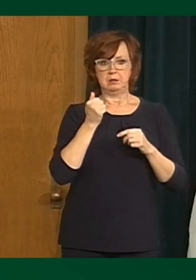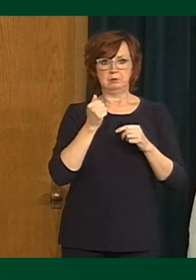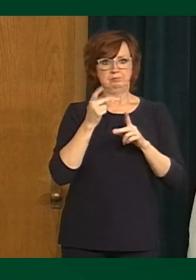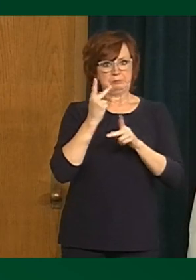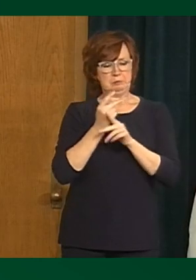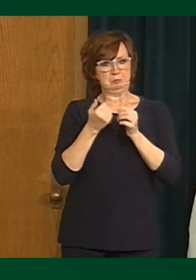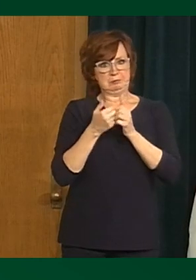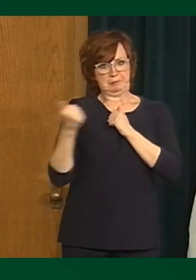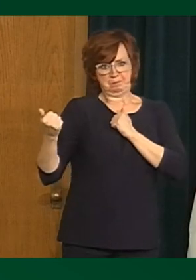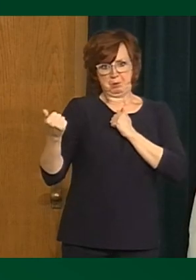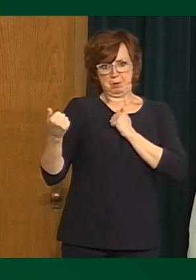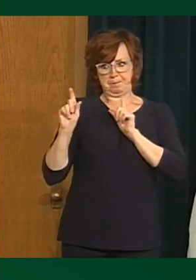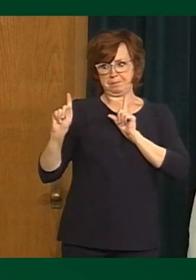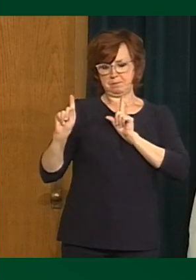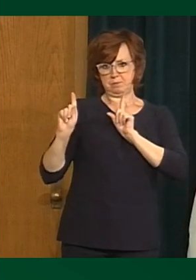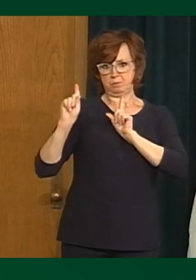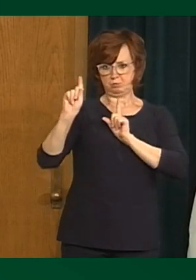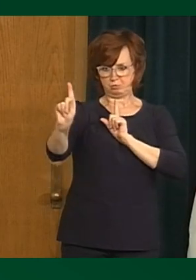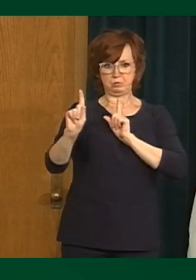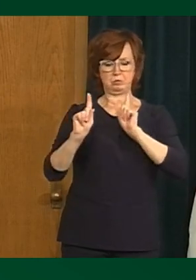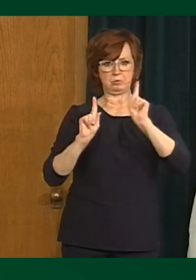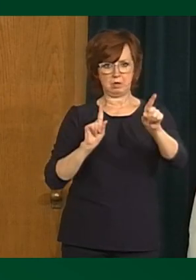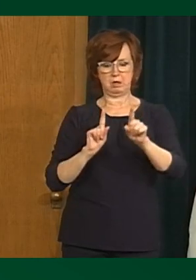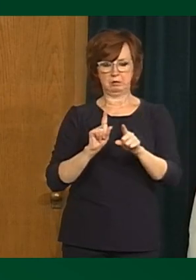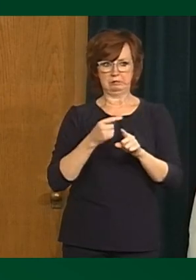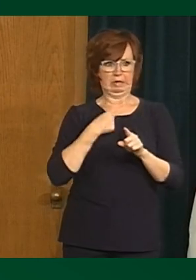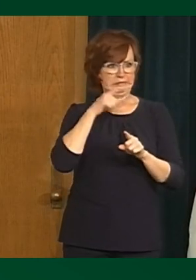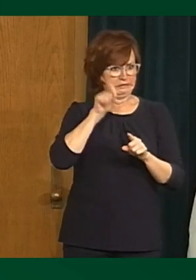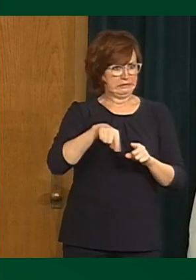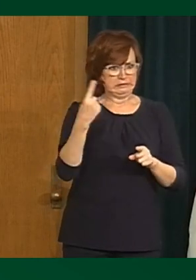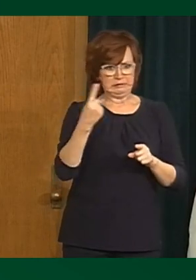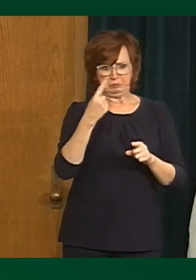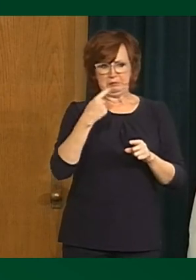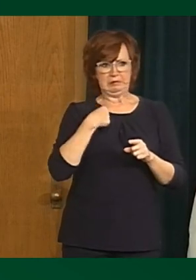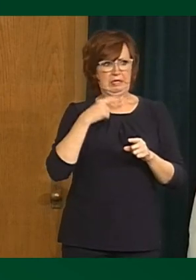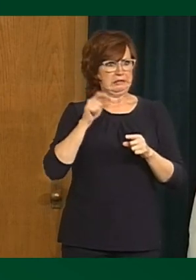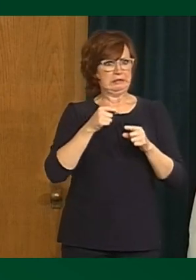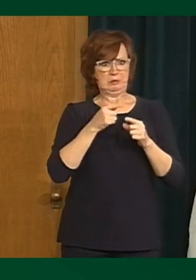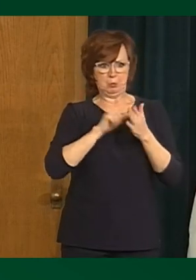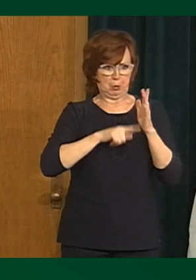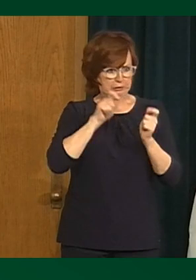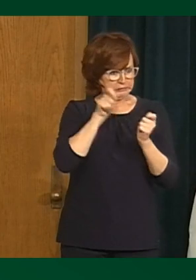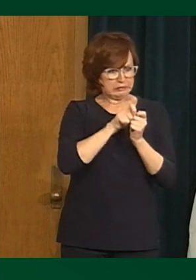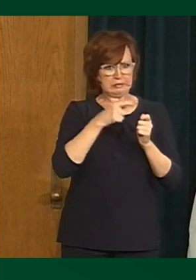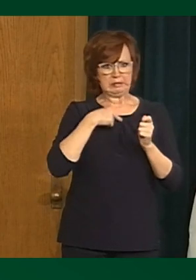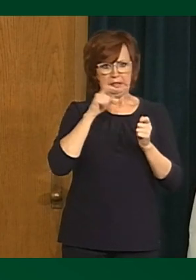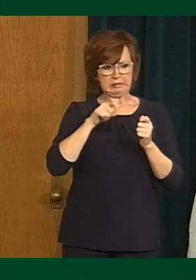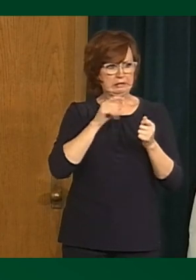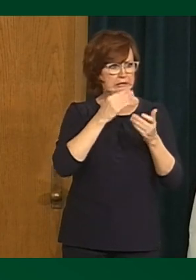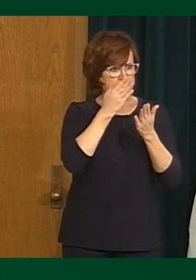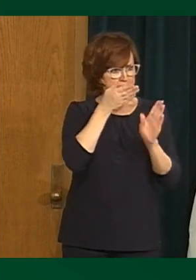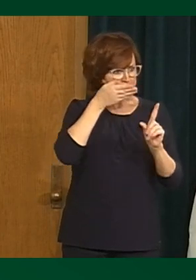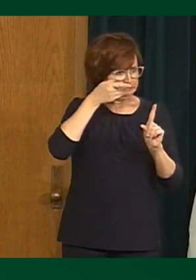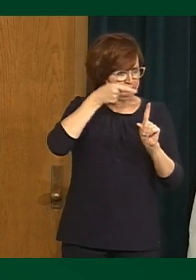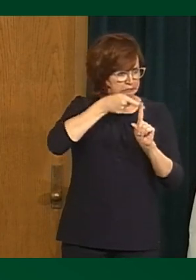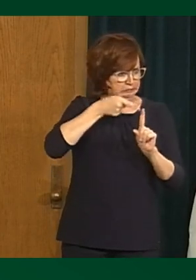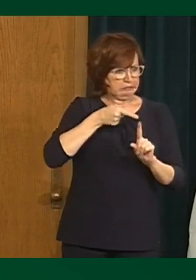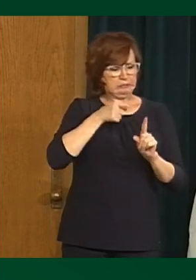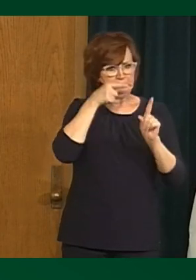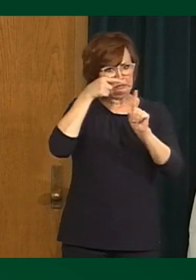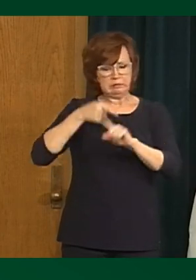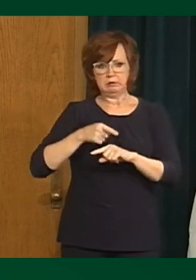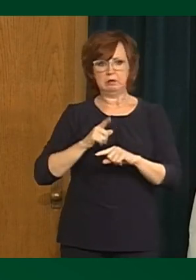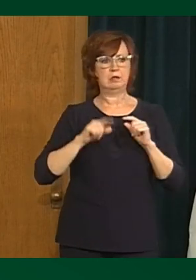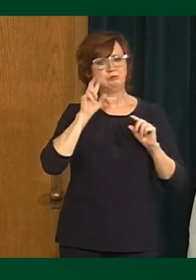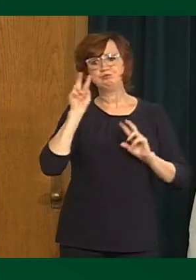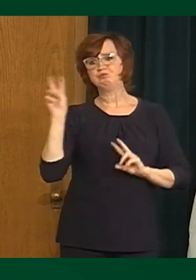physical distance and go to the malls ready to shop for what you need and support businesses in that way. And obviously comply